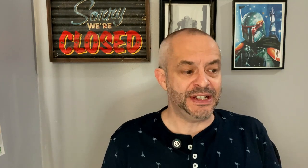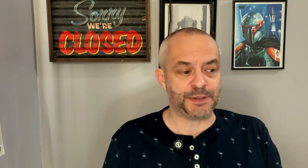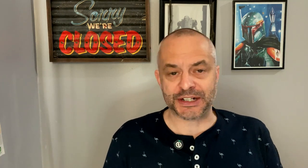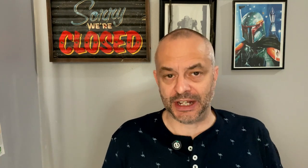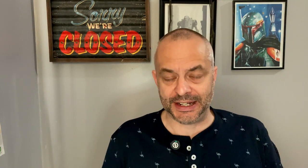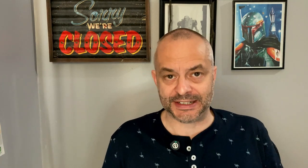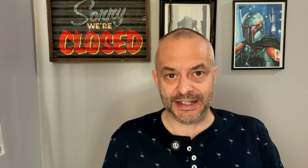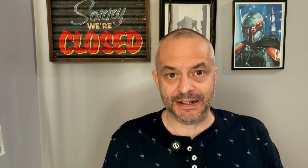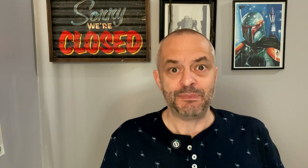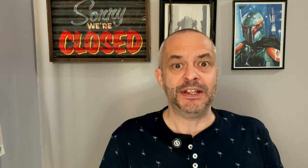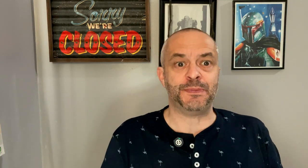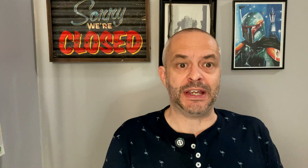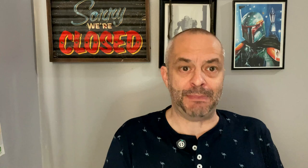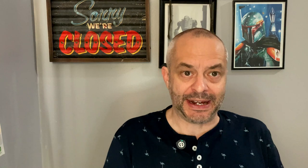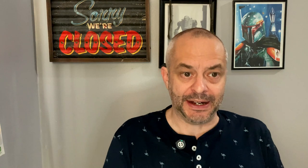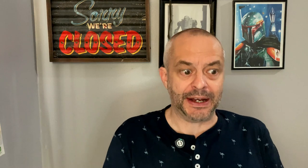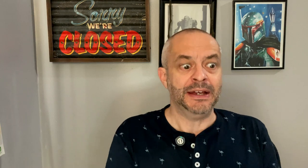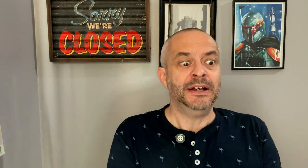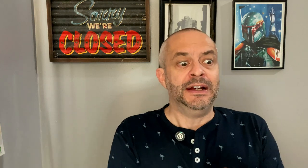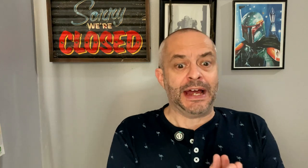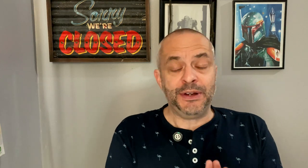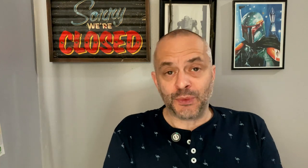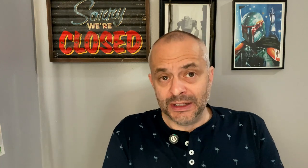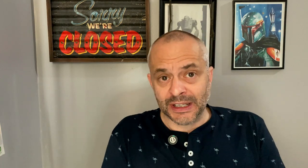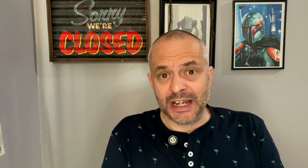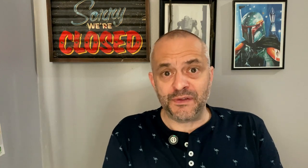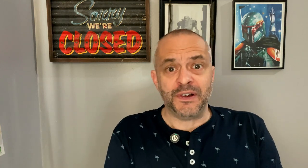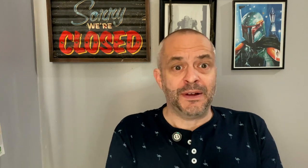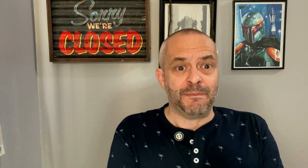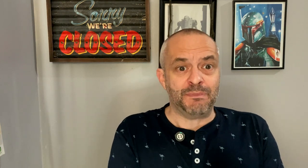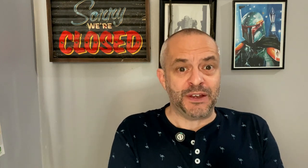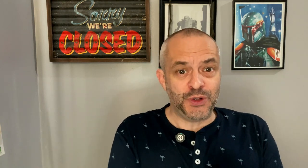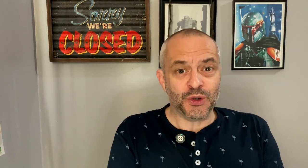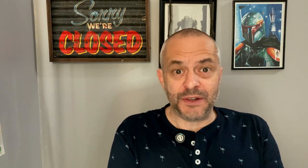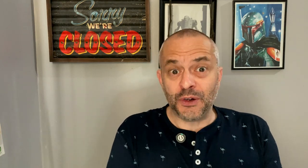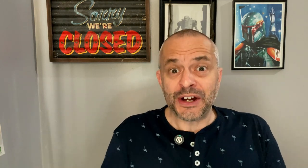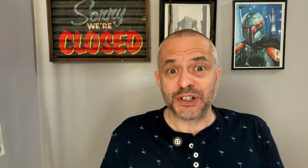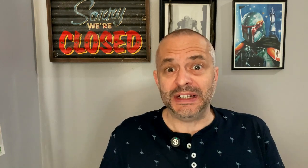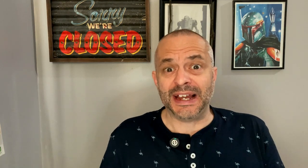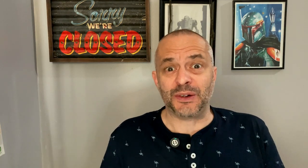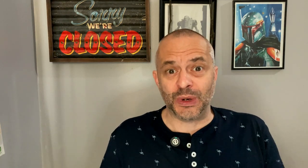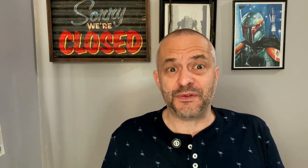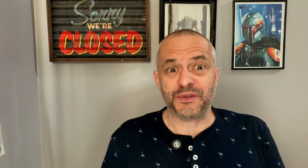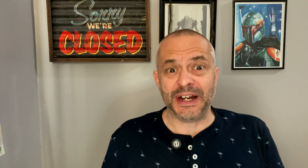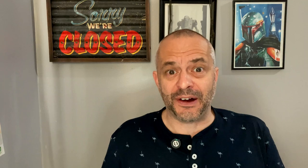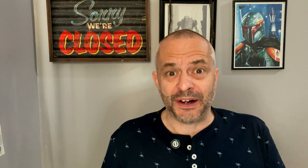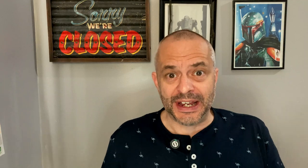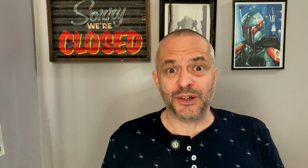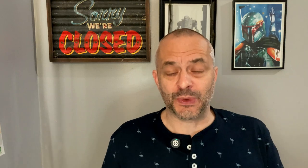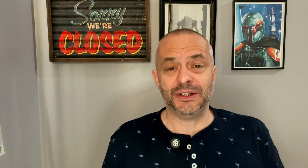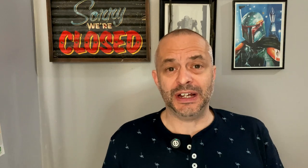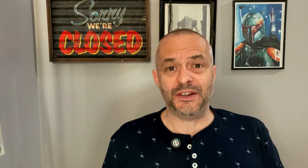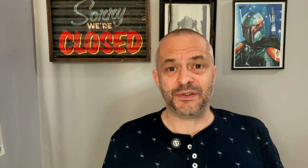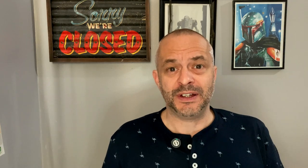That's what he specialized in, is being a bad guy. Now, in real life, if you're actually like Ric Flair